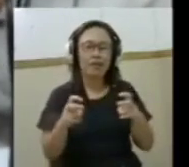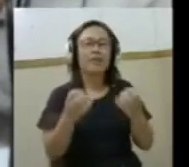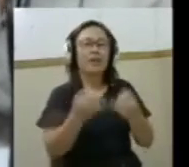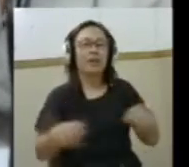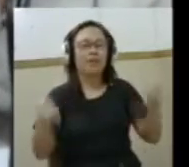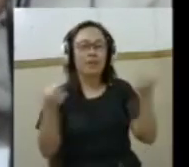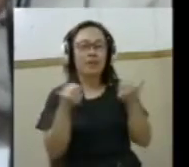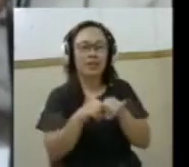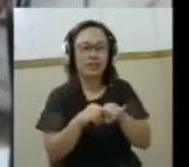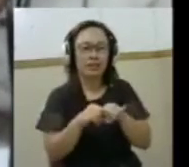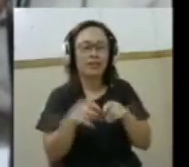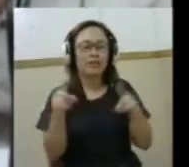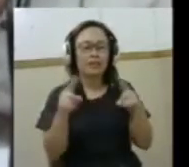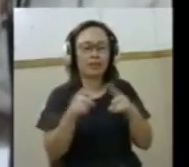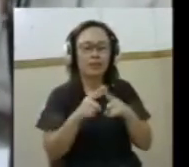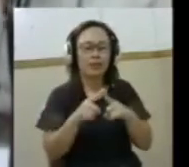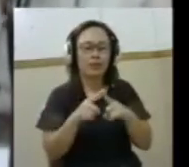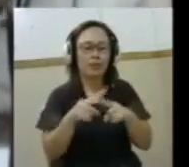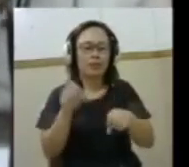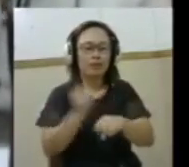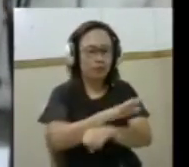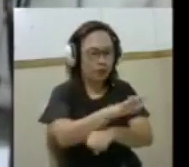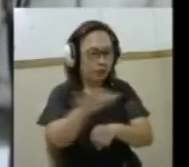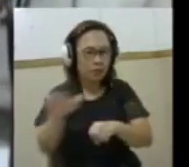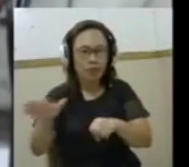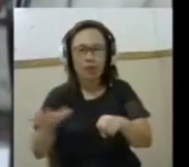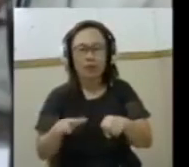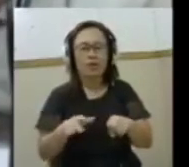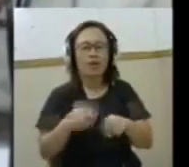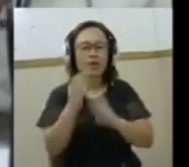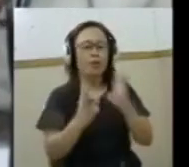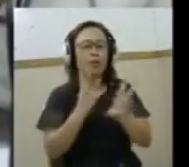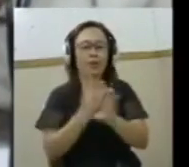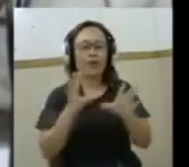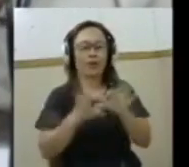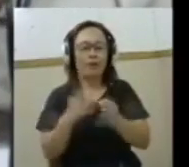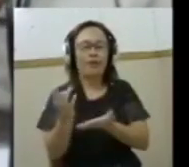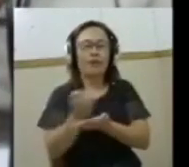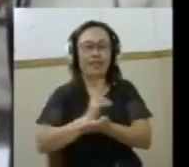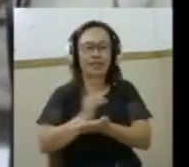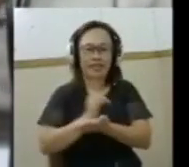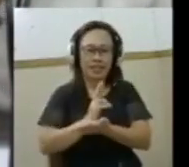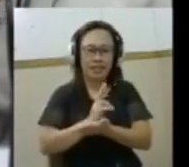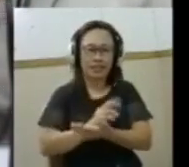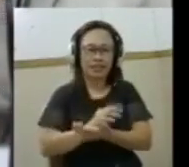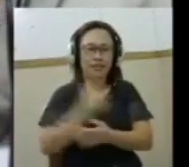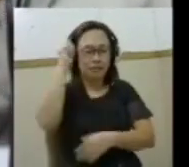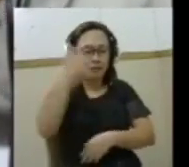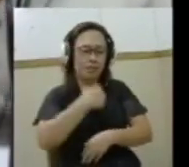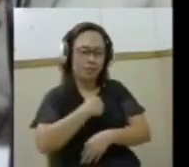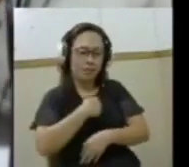important to explore the world of research, right? Yes. So, for me, I